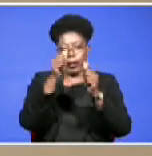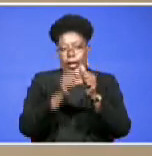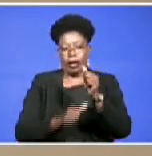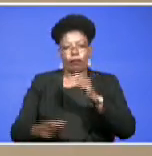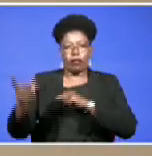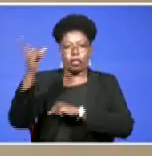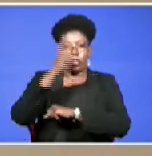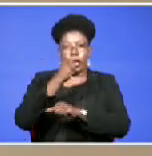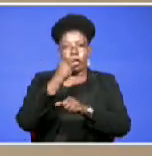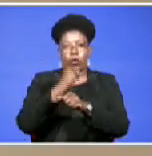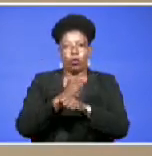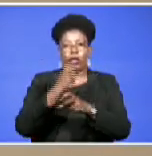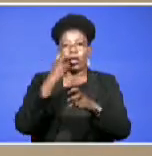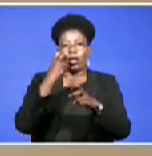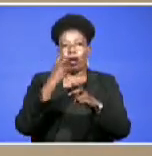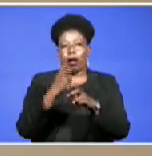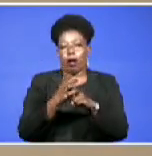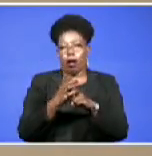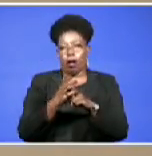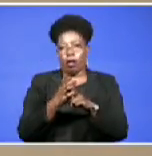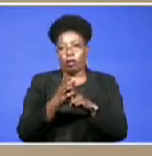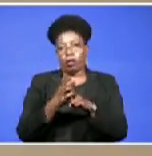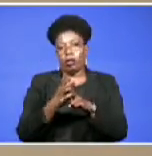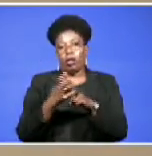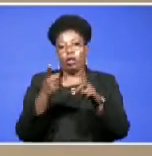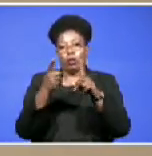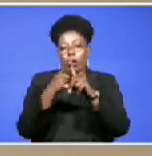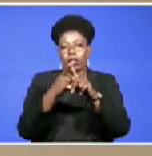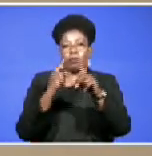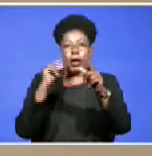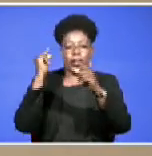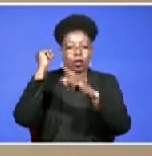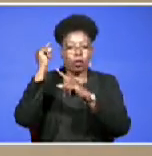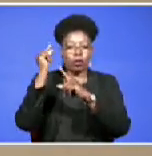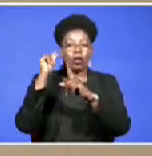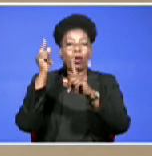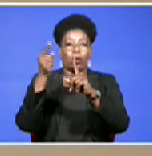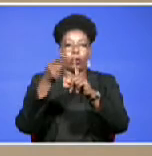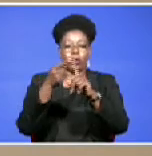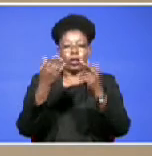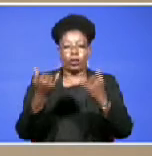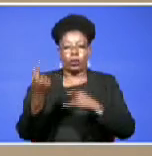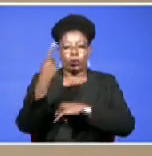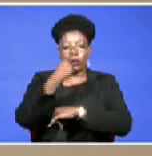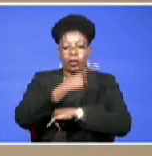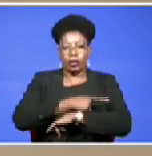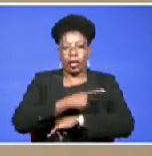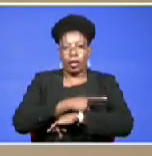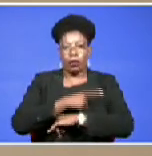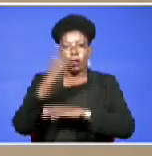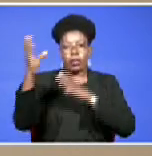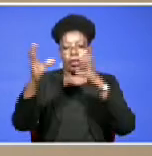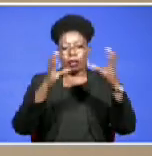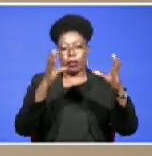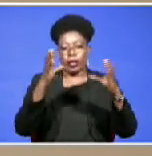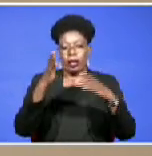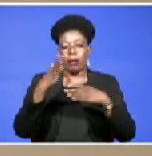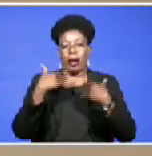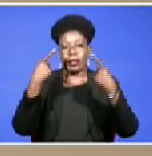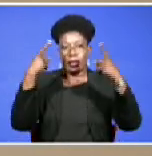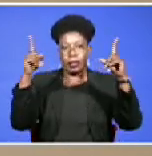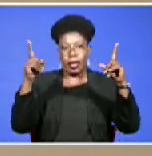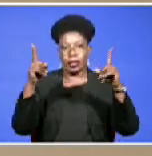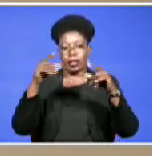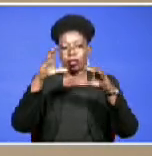and working hard towards my accomplishment. Today, we are here to celebrate my success, but it wouldn't be